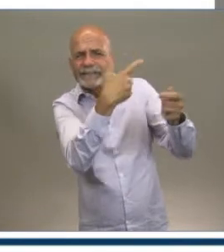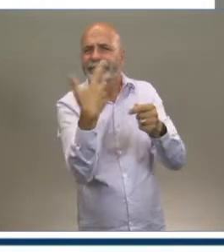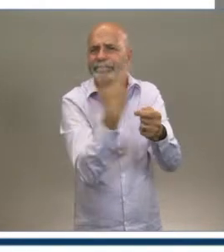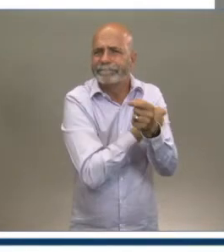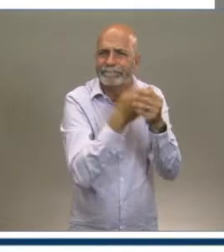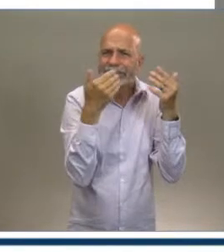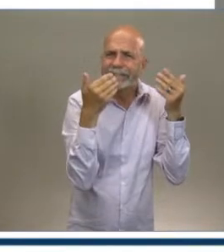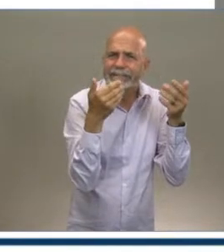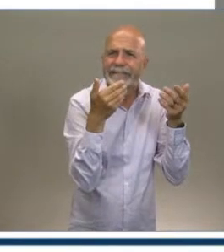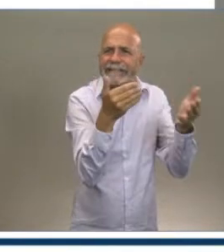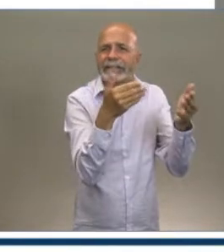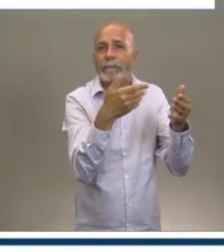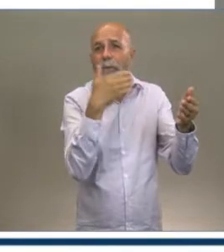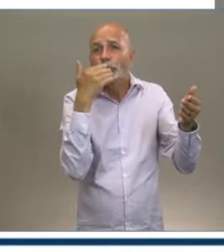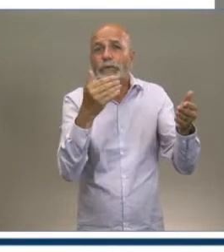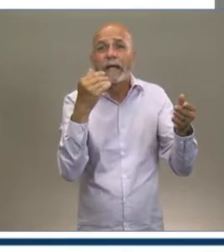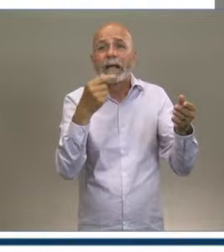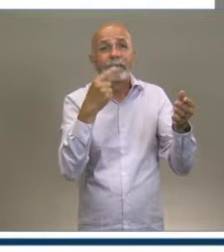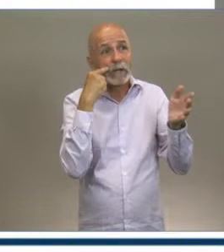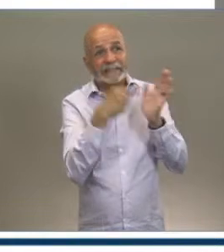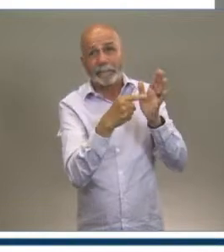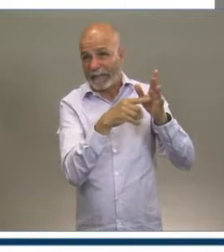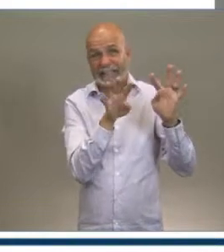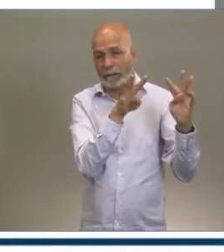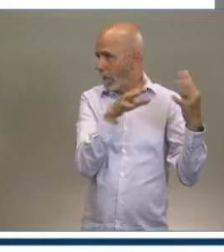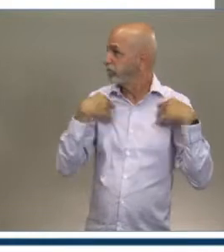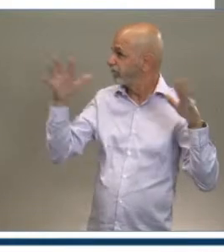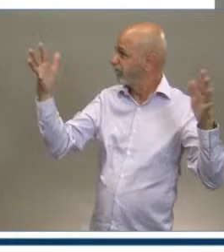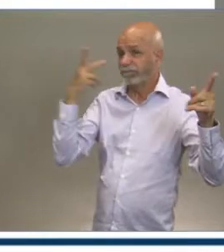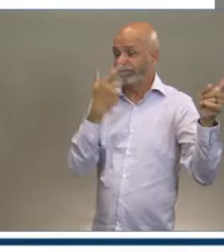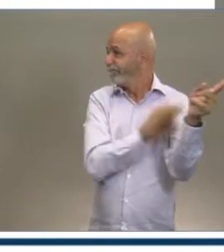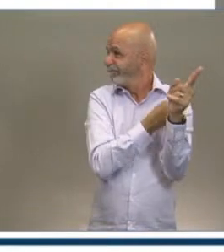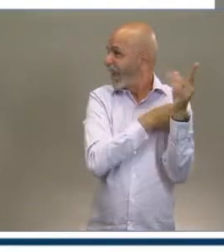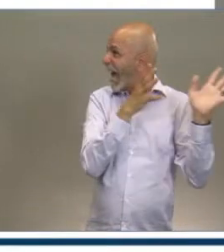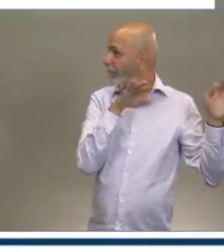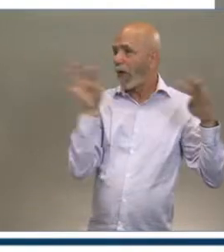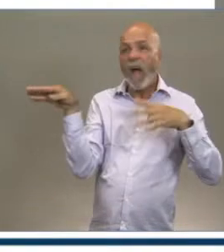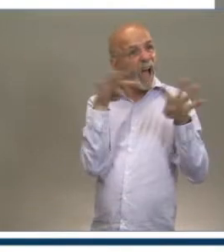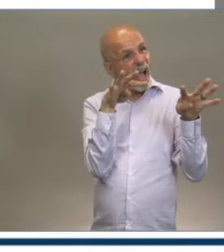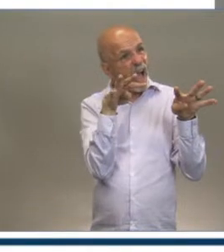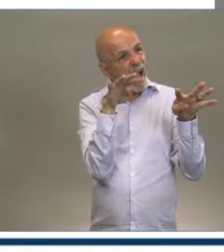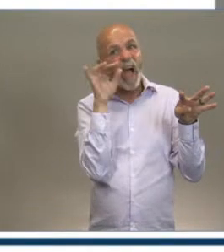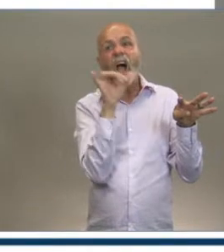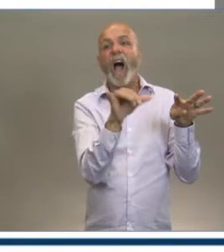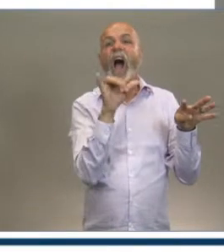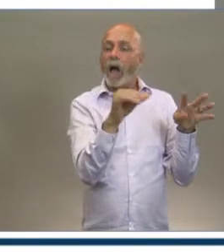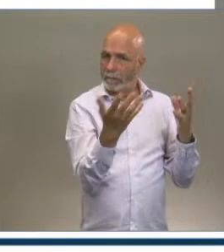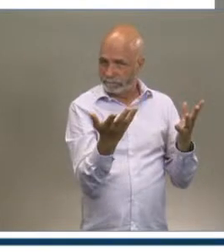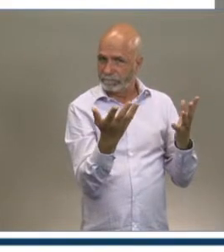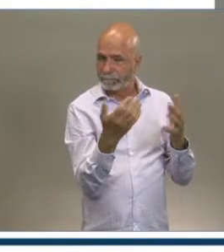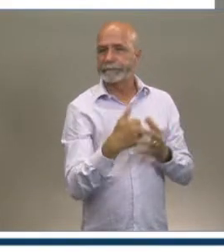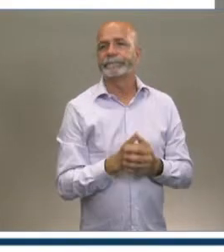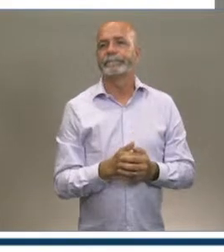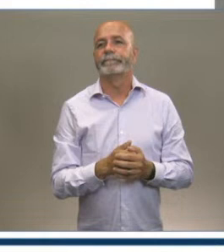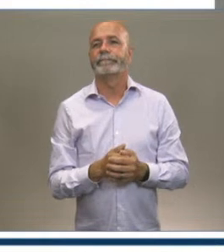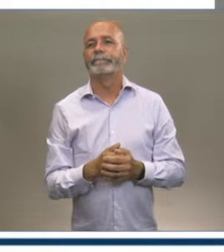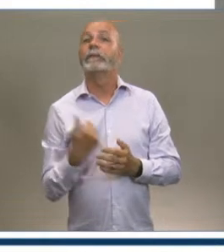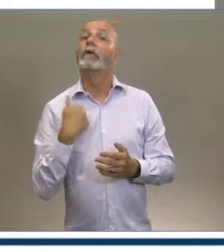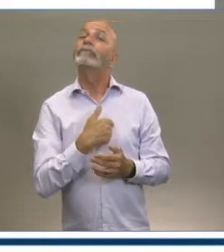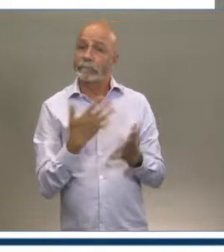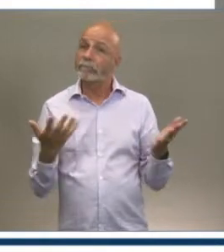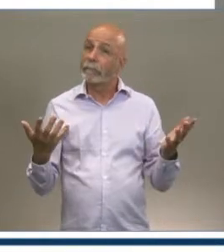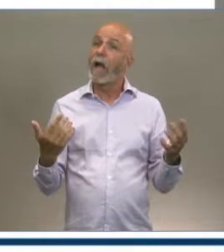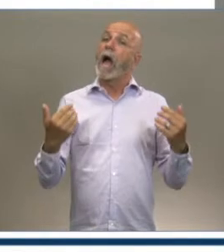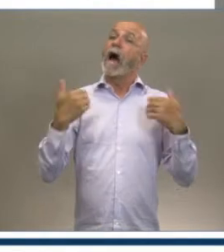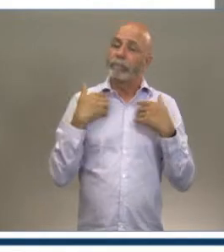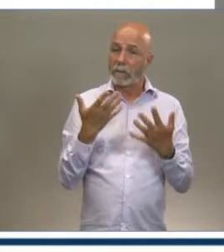an example and in their communities. So we're still better than most provinces in all our age